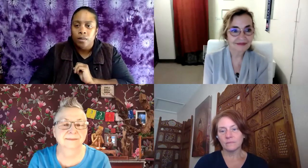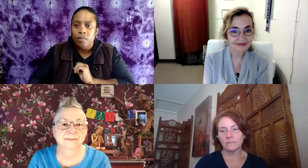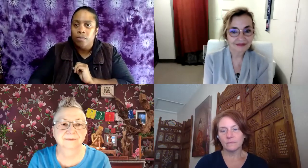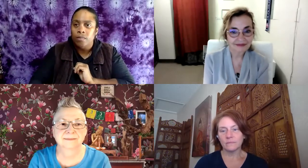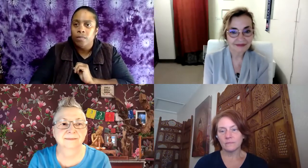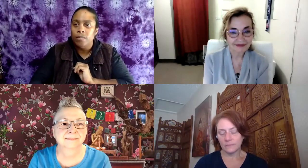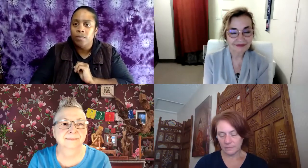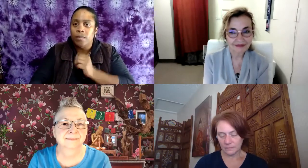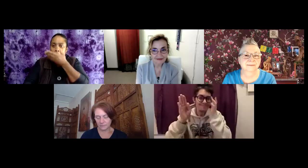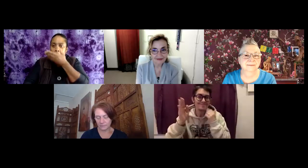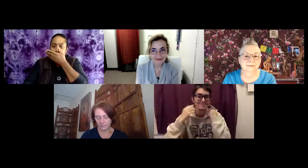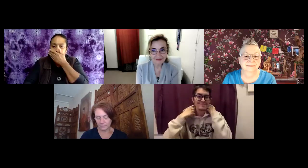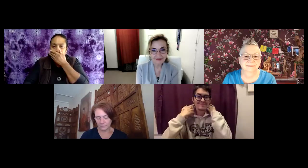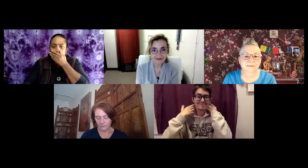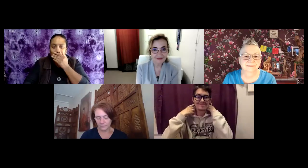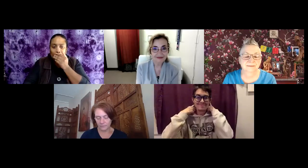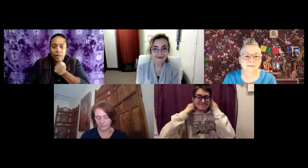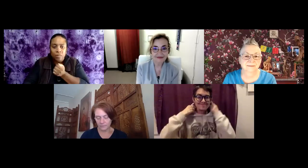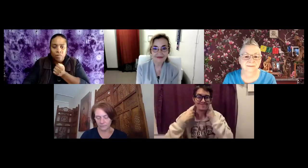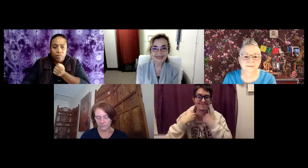All right.